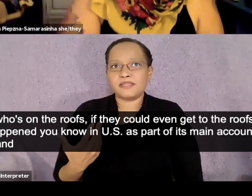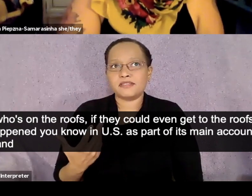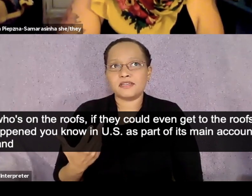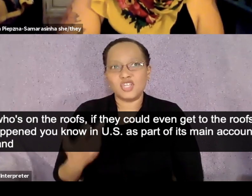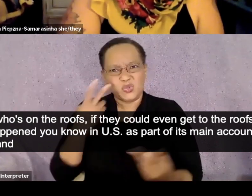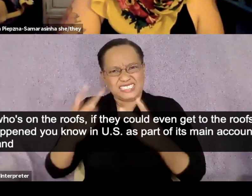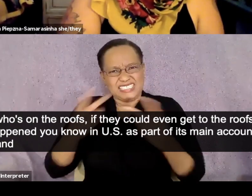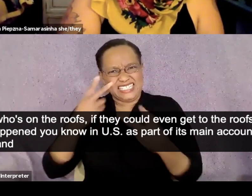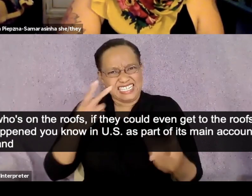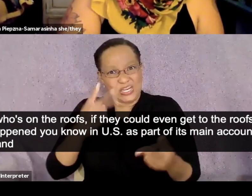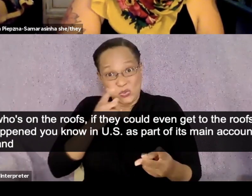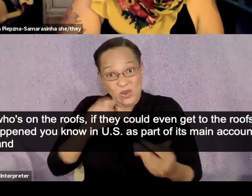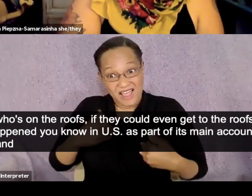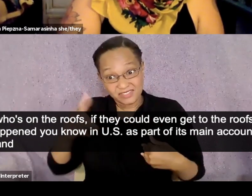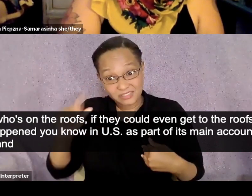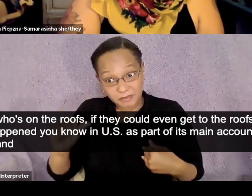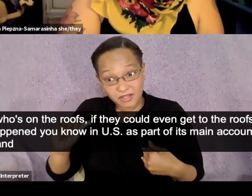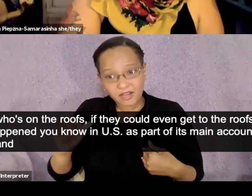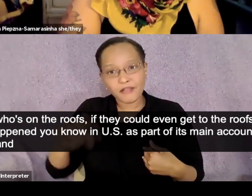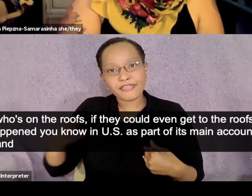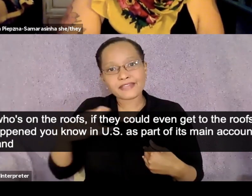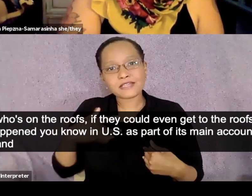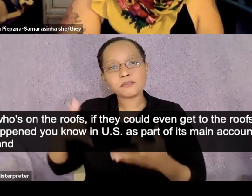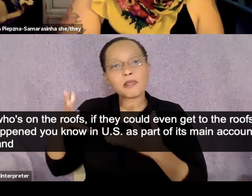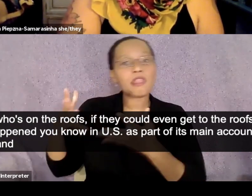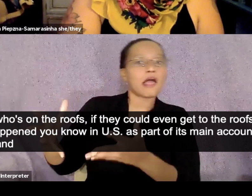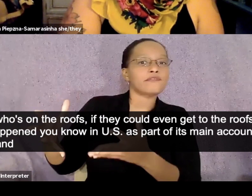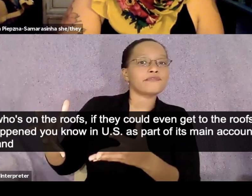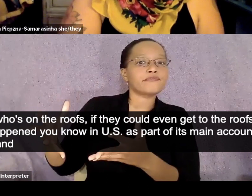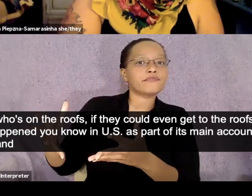people's disabilities are left high and dry, and